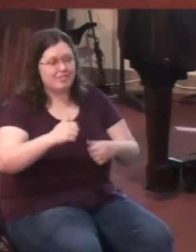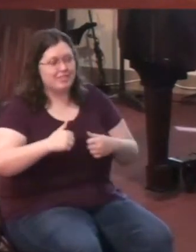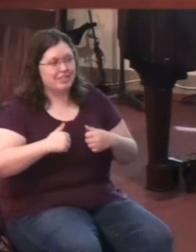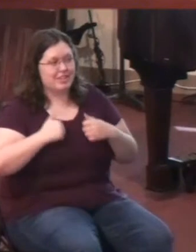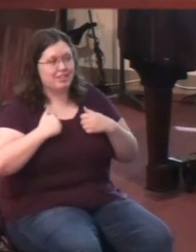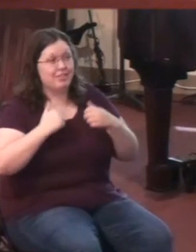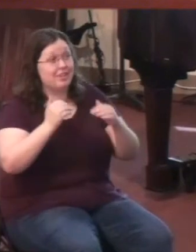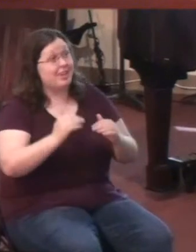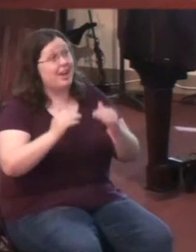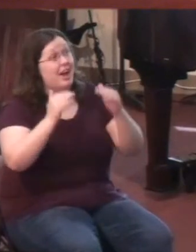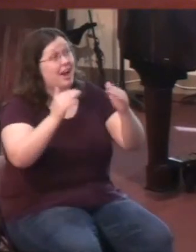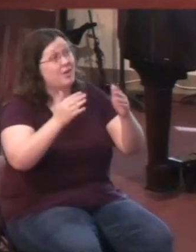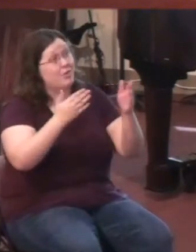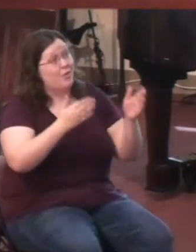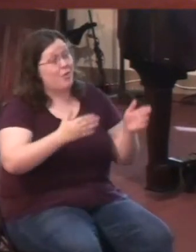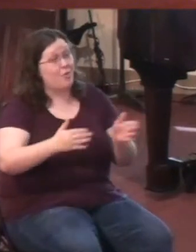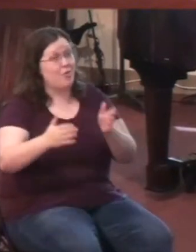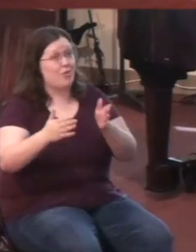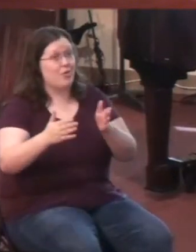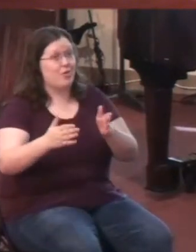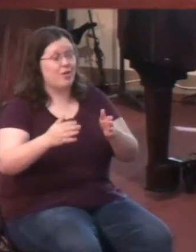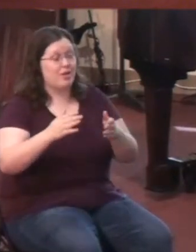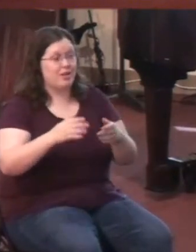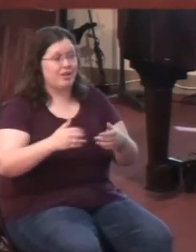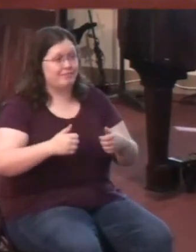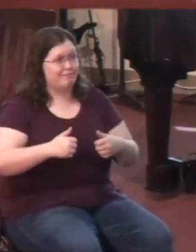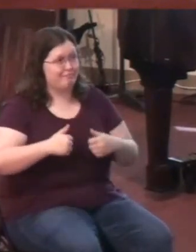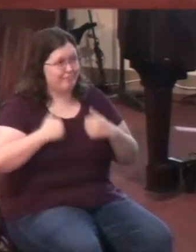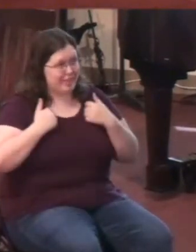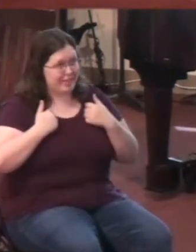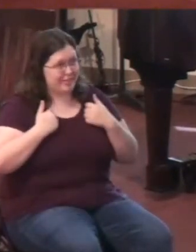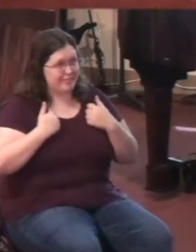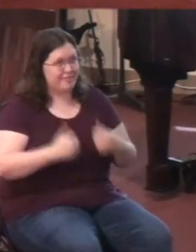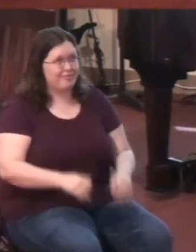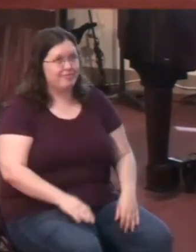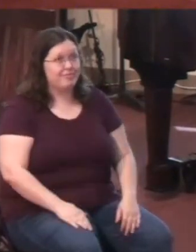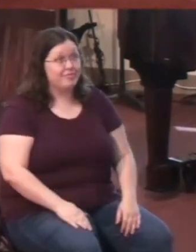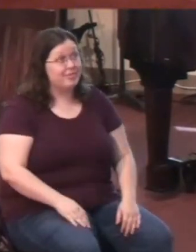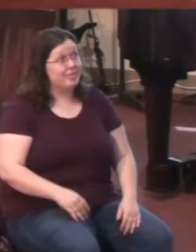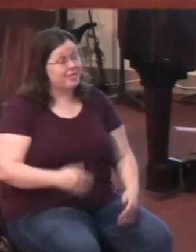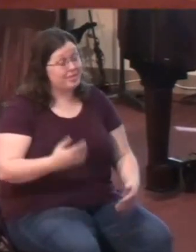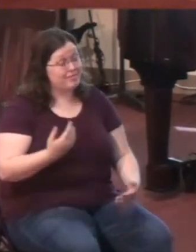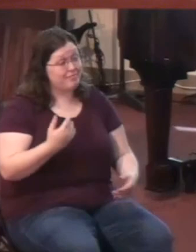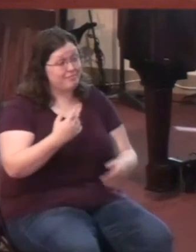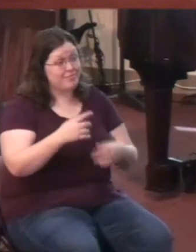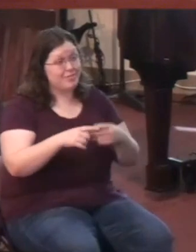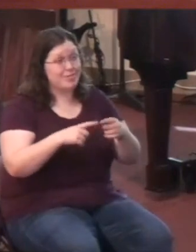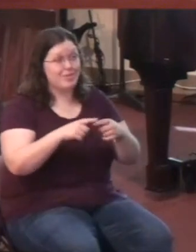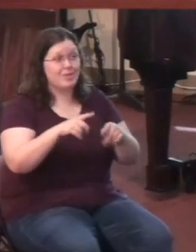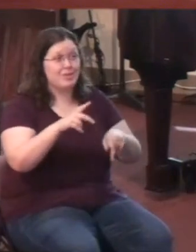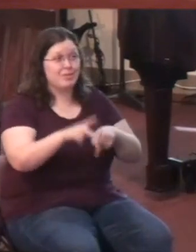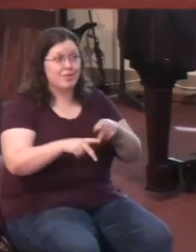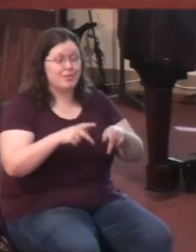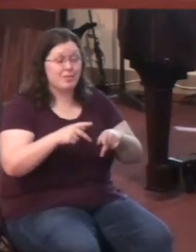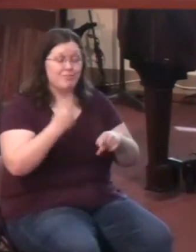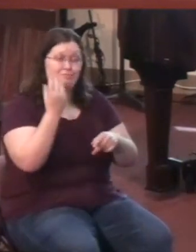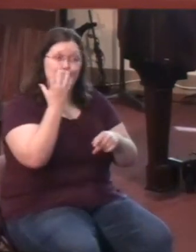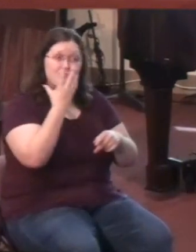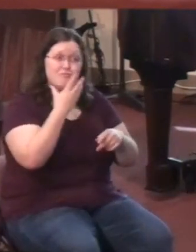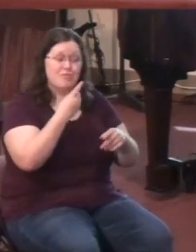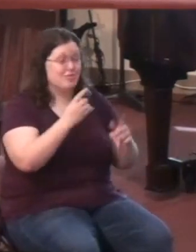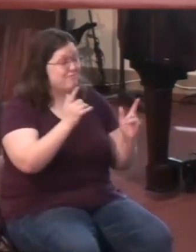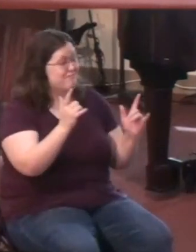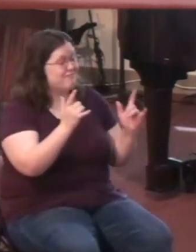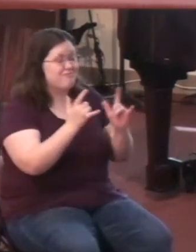higher order of being, so that when I meet people like these beautiful people, that I leave a smile in